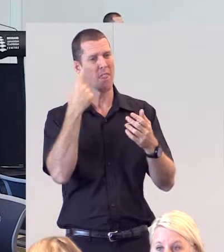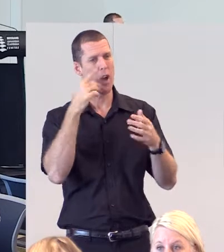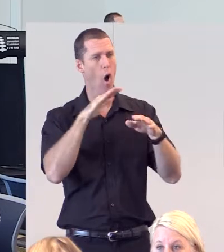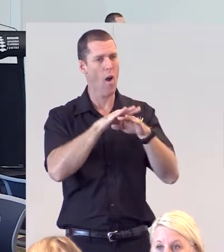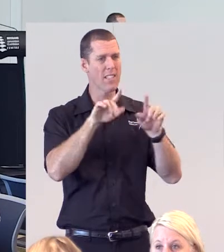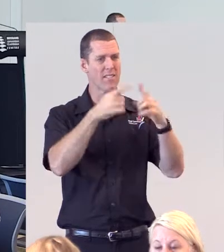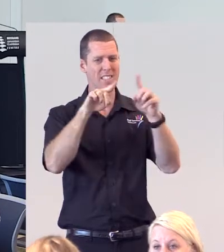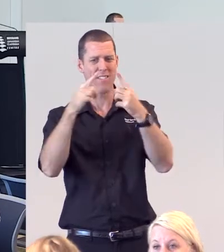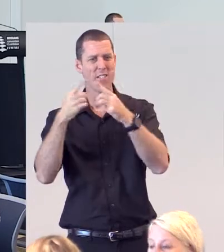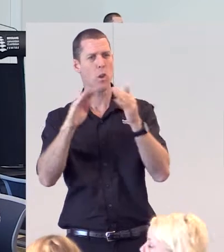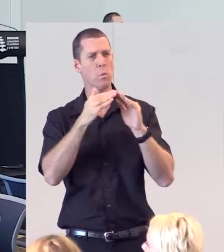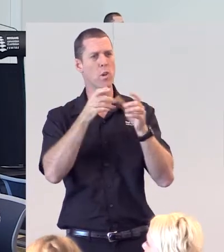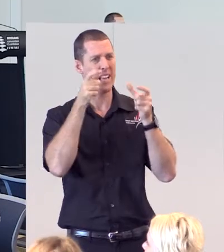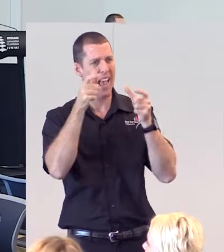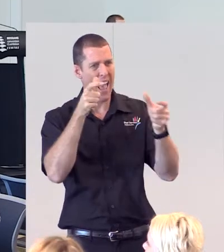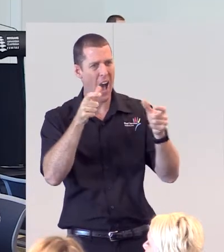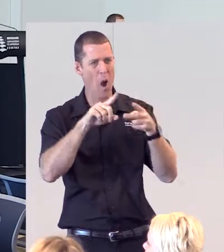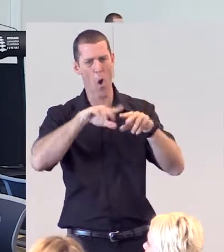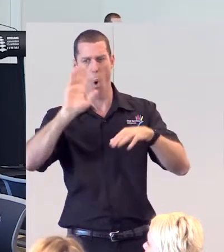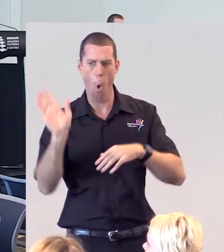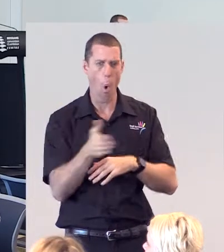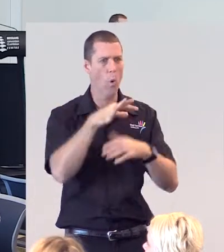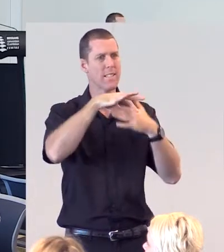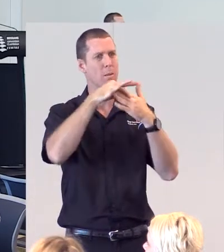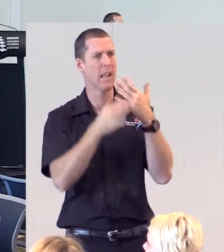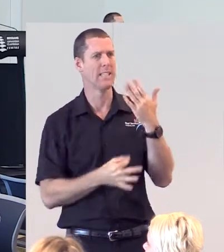care and disability.